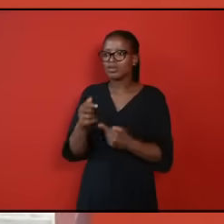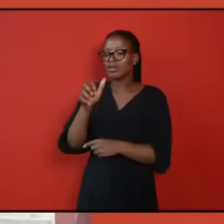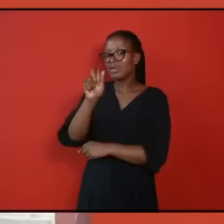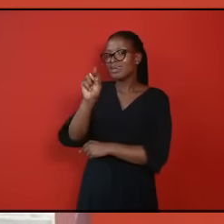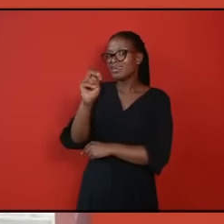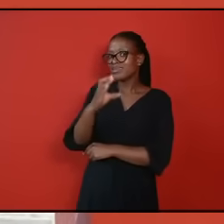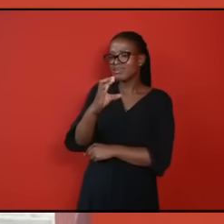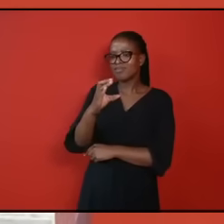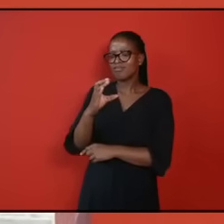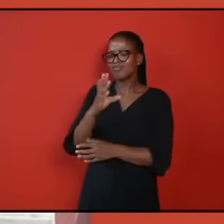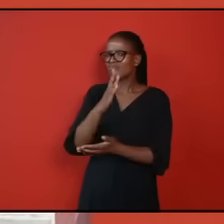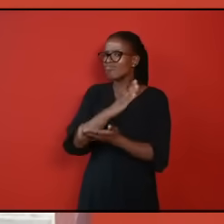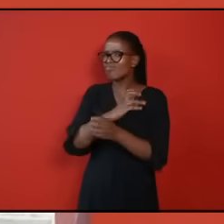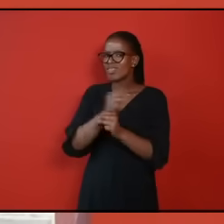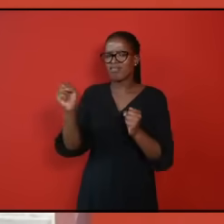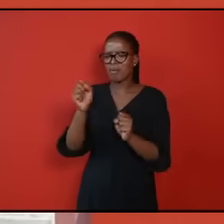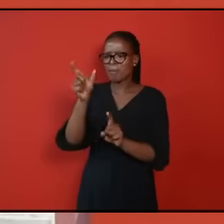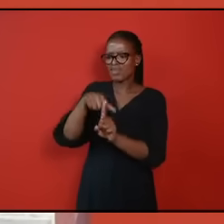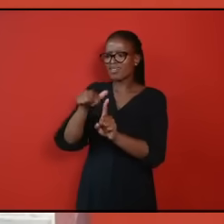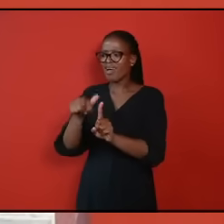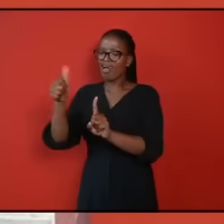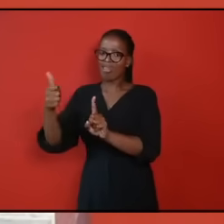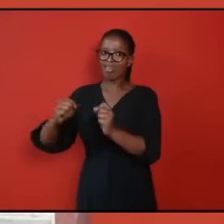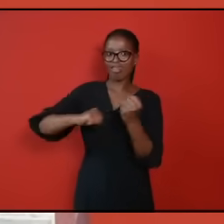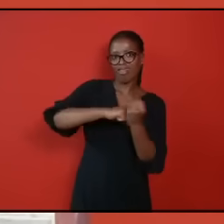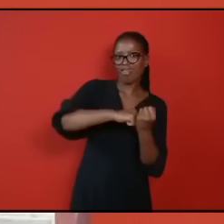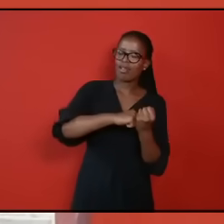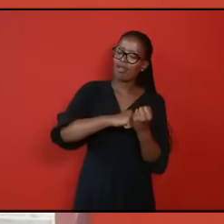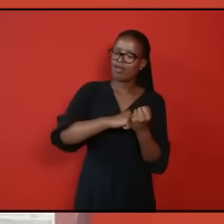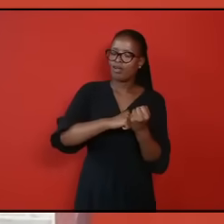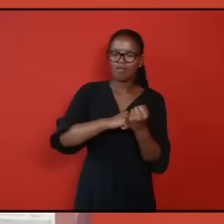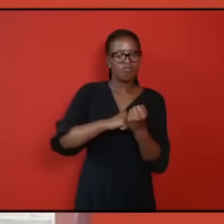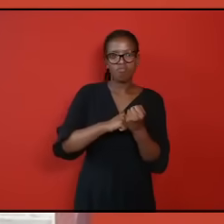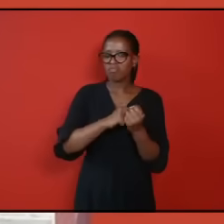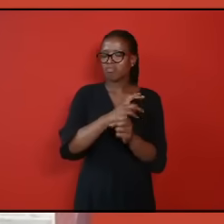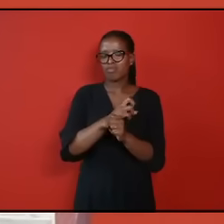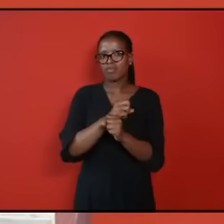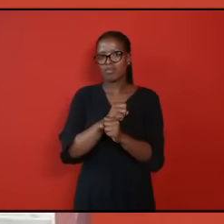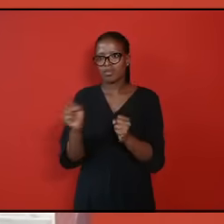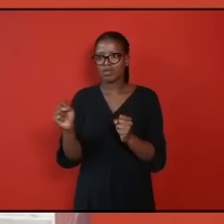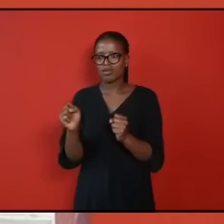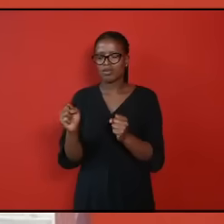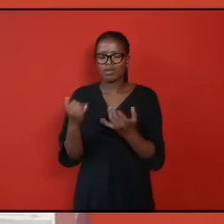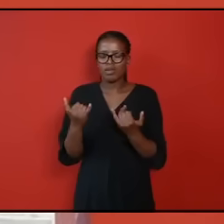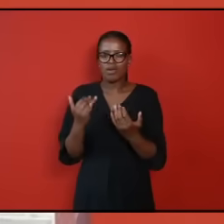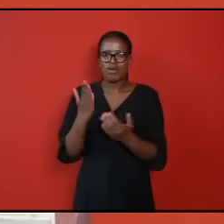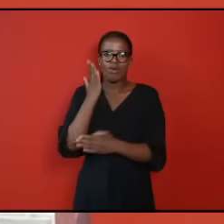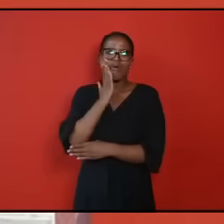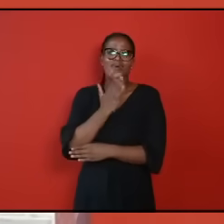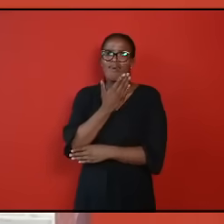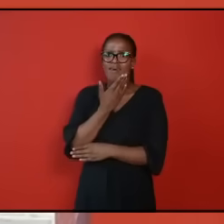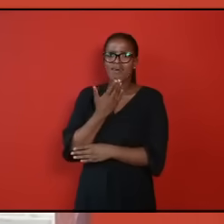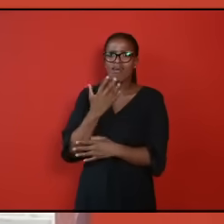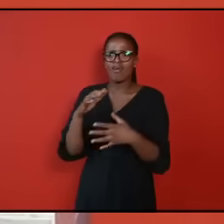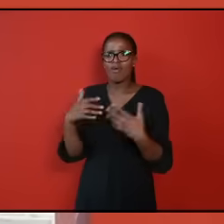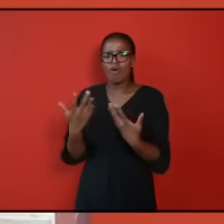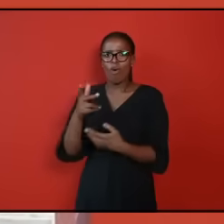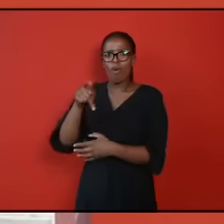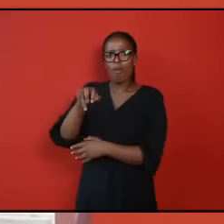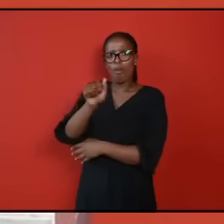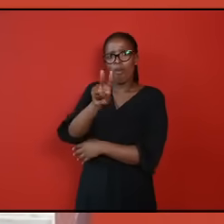the way. No one. Paul will not rescue the ANC. Let's talk candidate. Paul will not rescue the